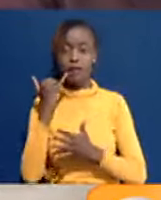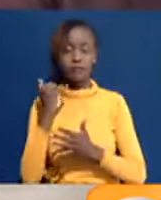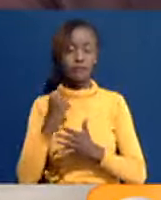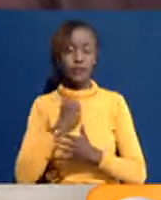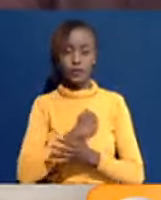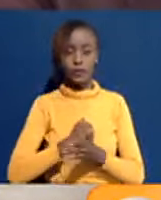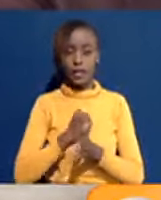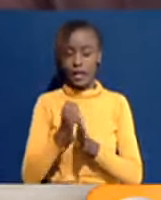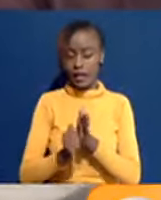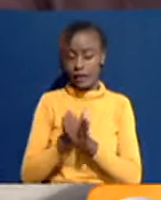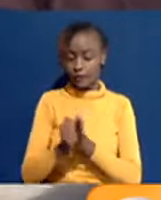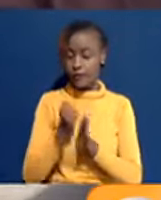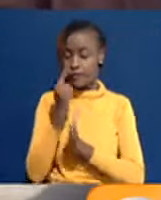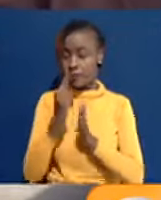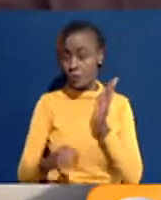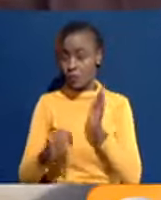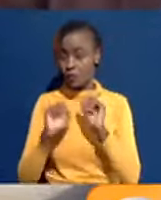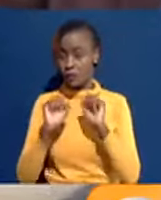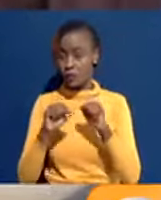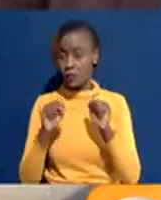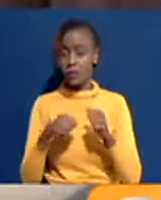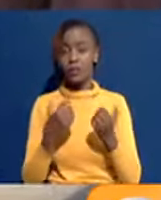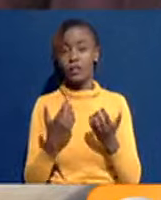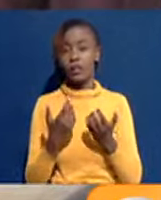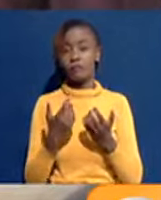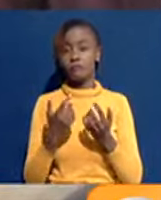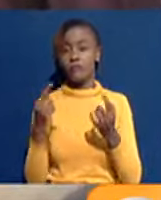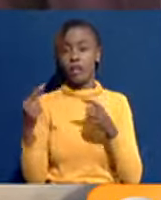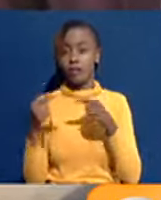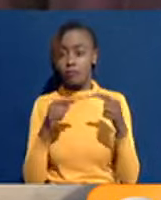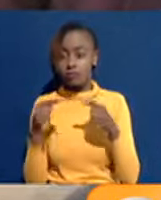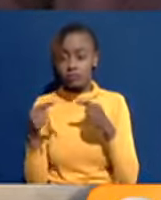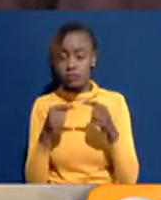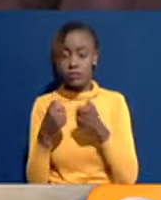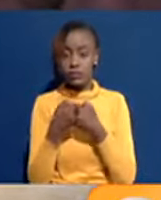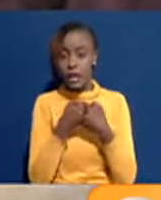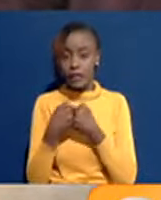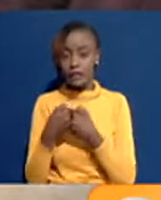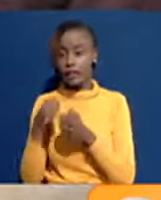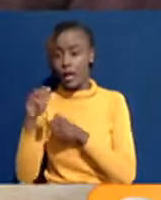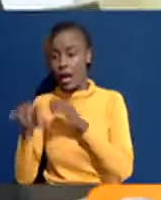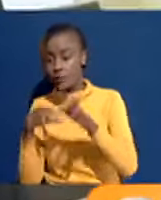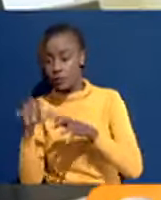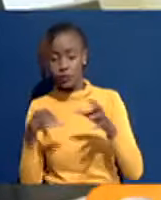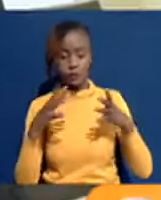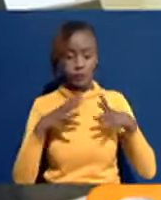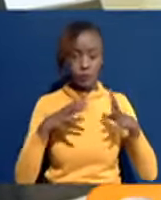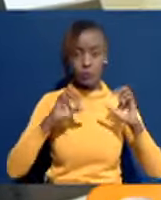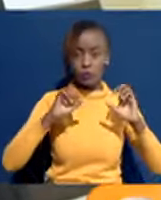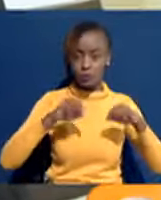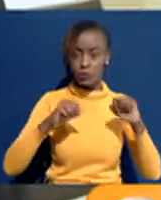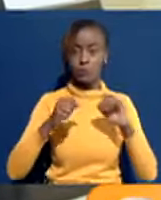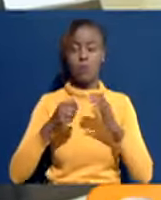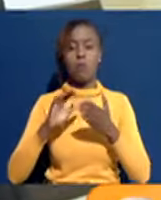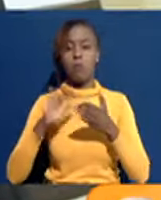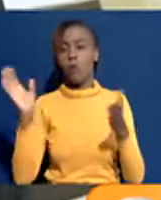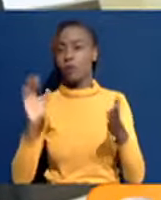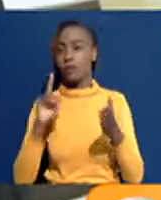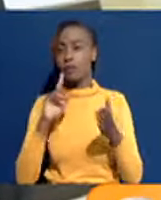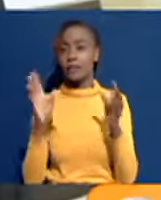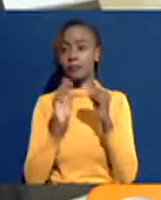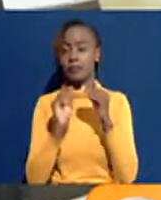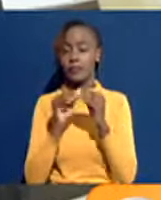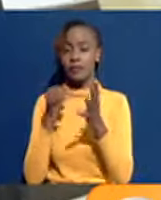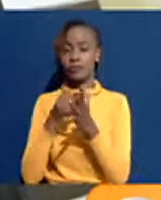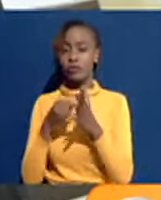aidha ameonya kuwa huenda kesi za mgogoro kati ya binadamu na wanyamapori zikaongezeka wakati wa El Nino. Mkutano huo ulioleta pamoja